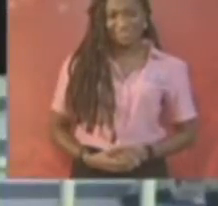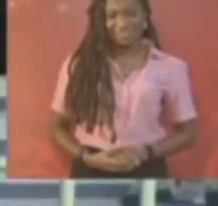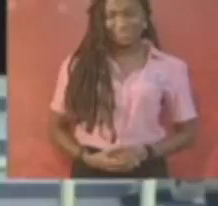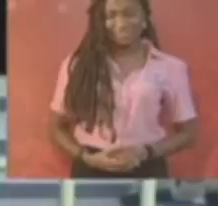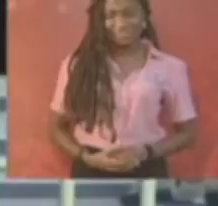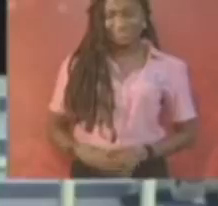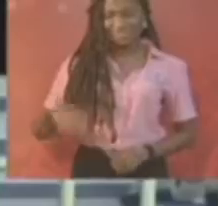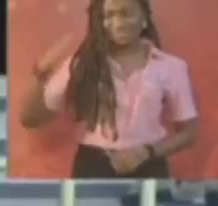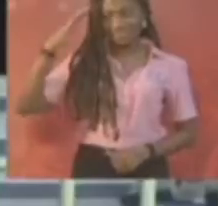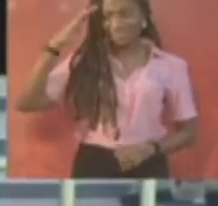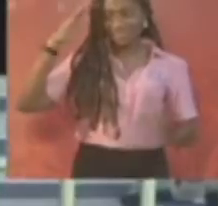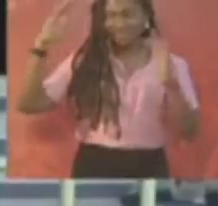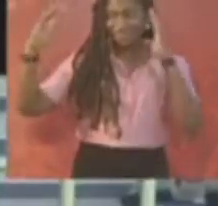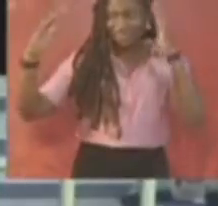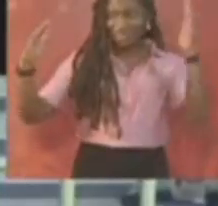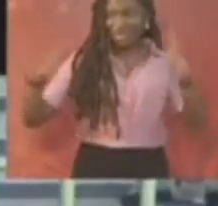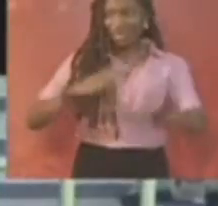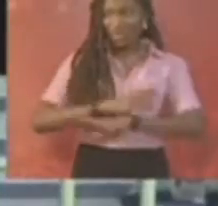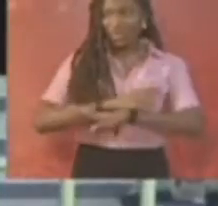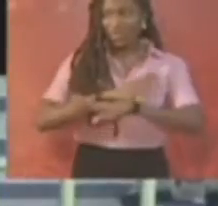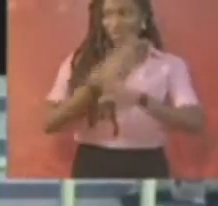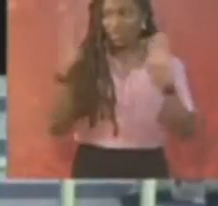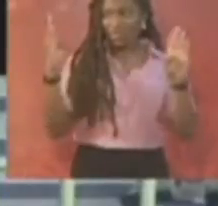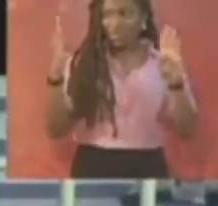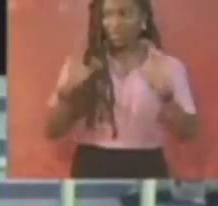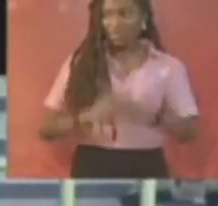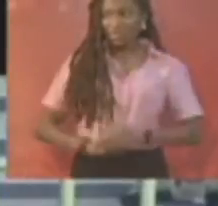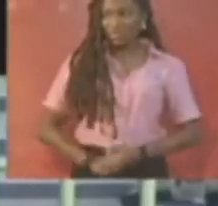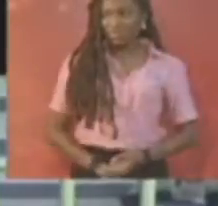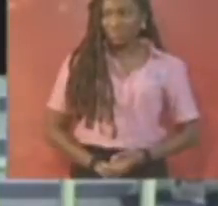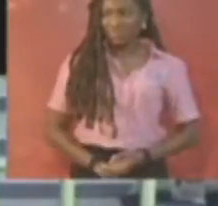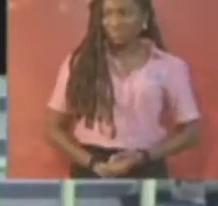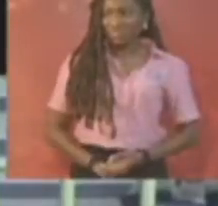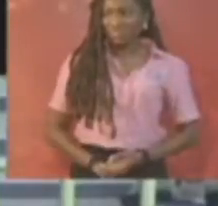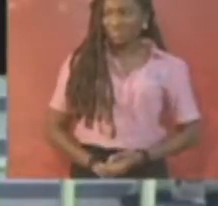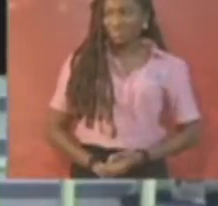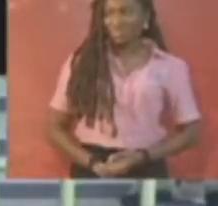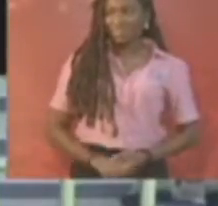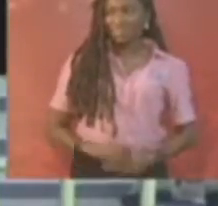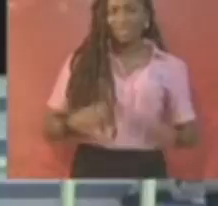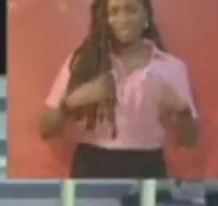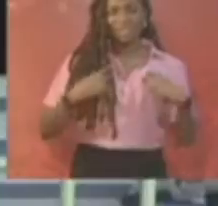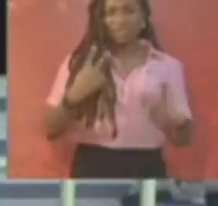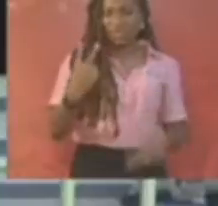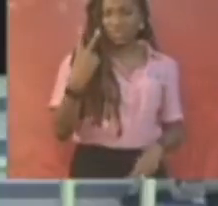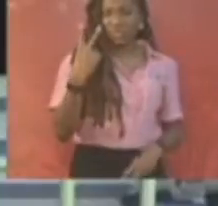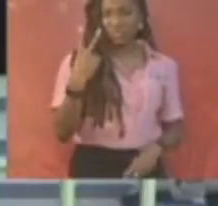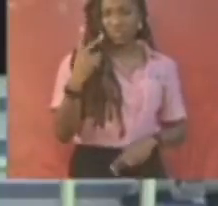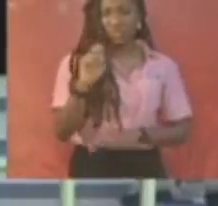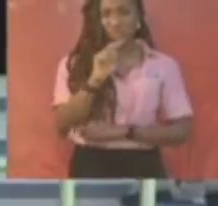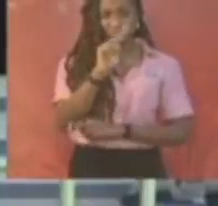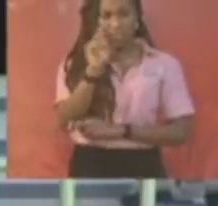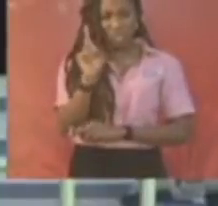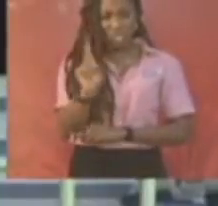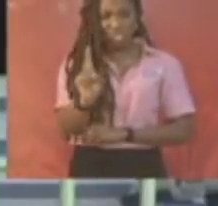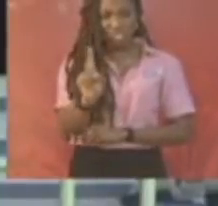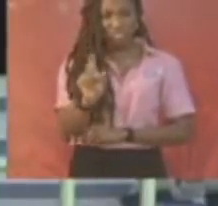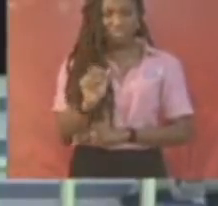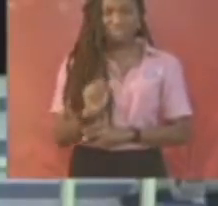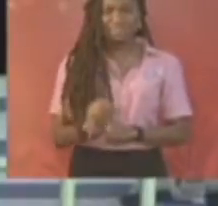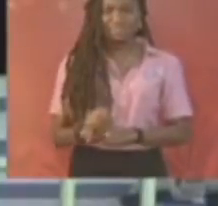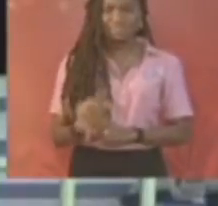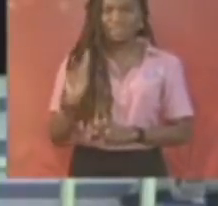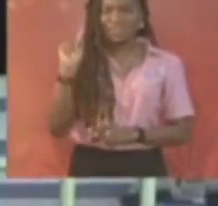Hi, good morning. Alicia Boucher from TV6 here. I have two questions. The first one is